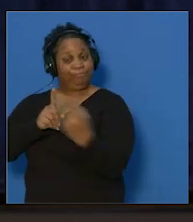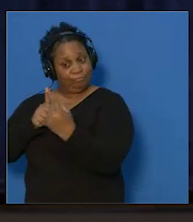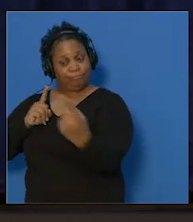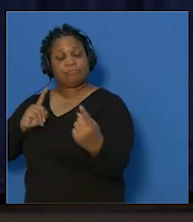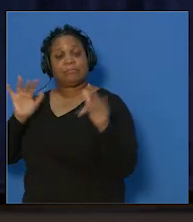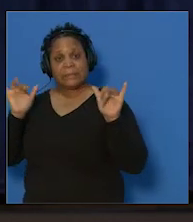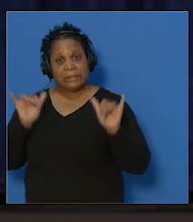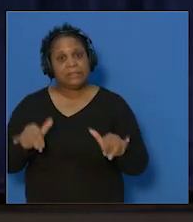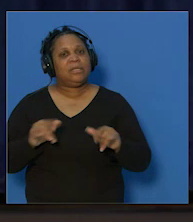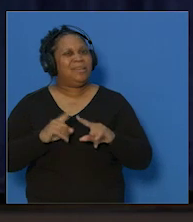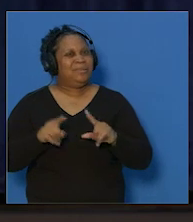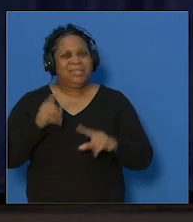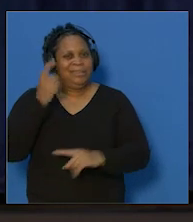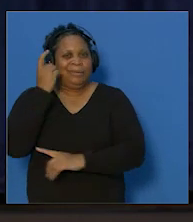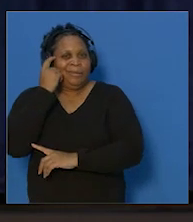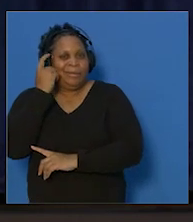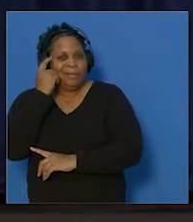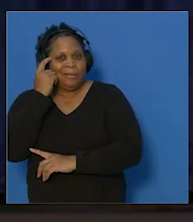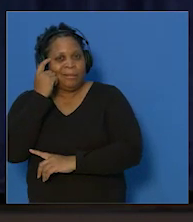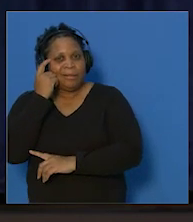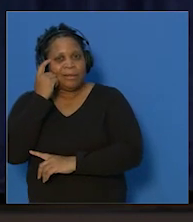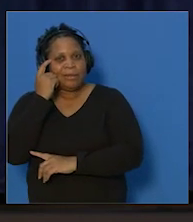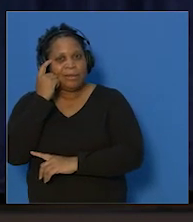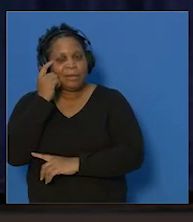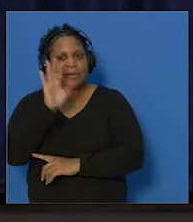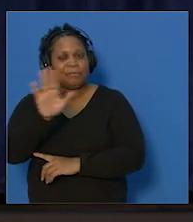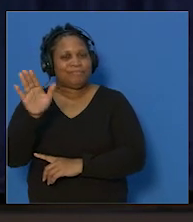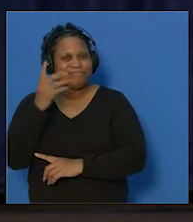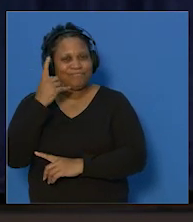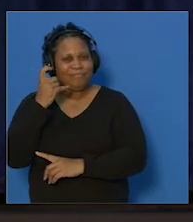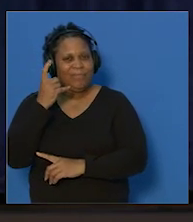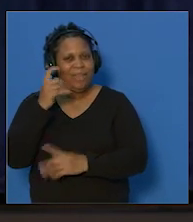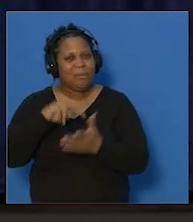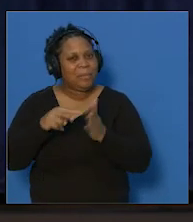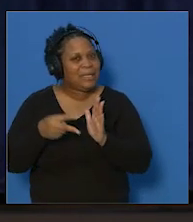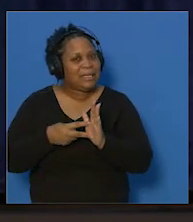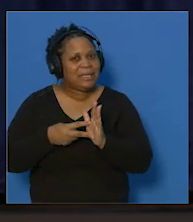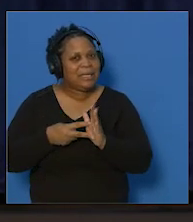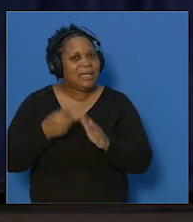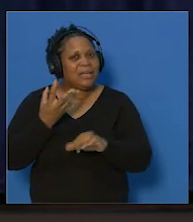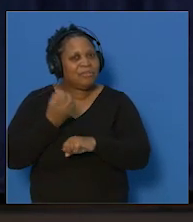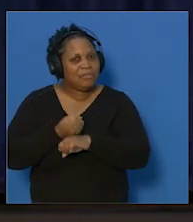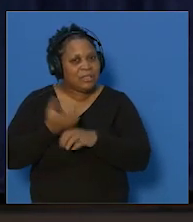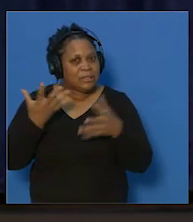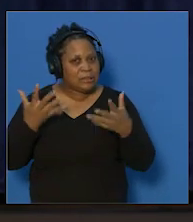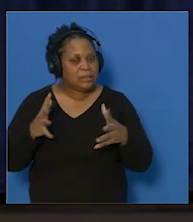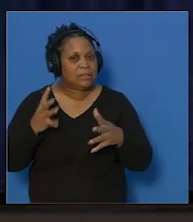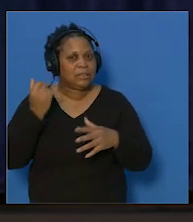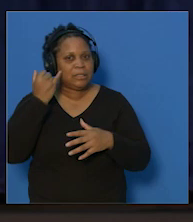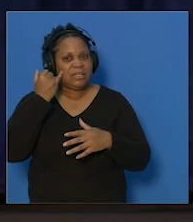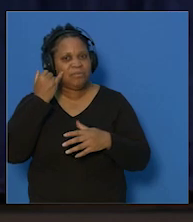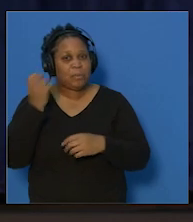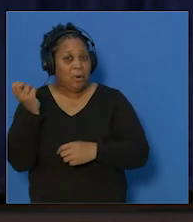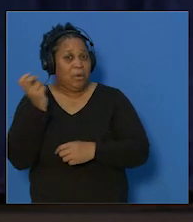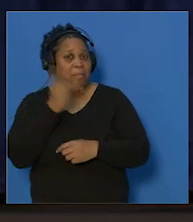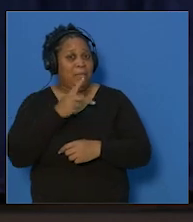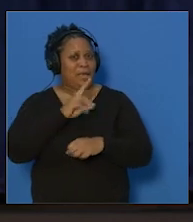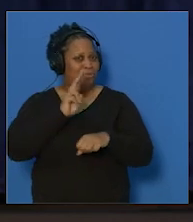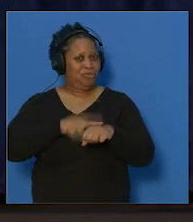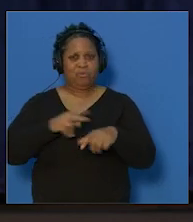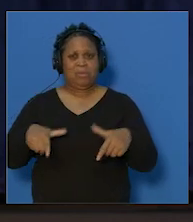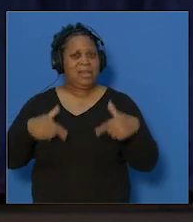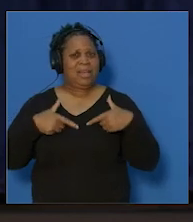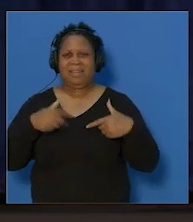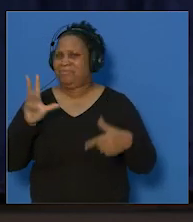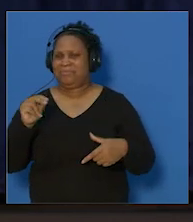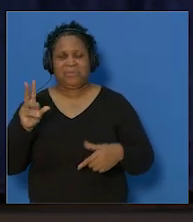distancing. But I don't think that, and the premise of your question is coming out of shelter in place as though if we're going back to normal life. We are